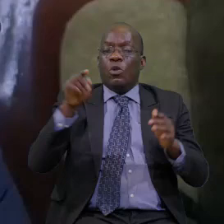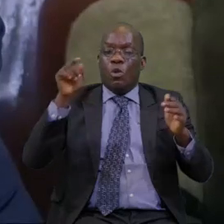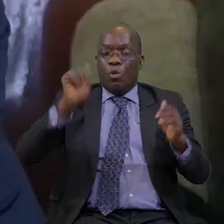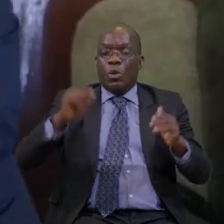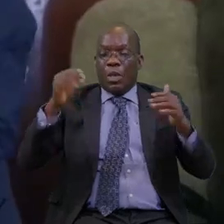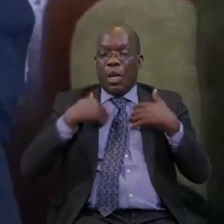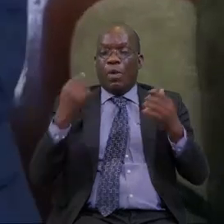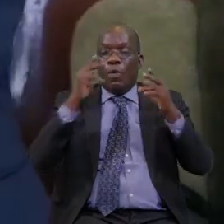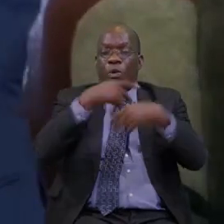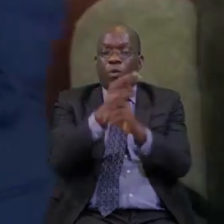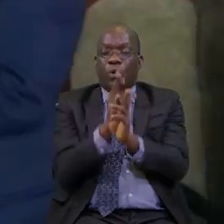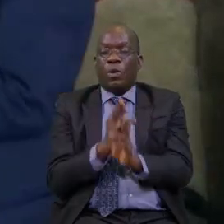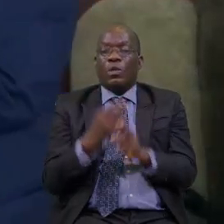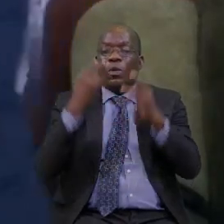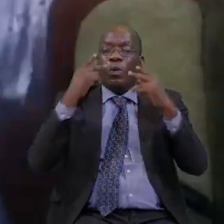by